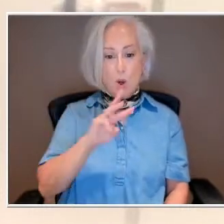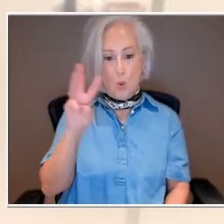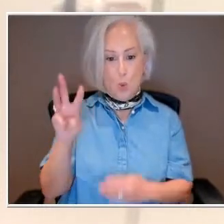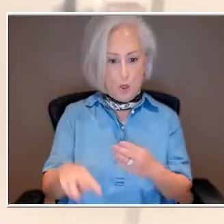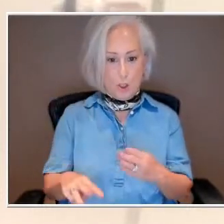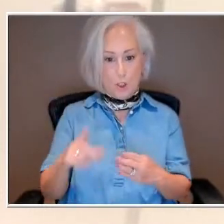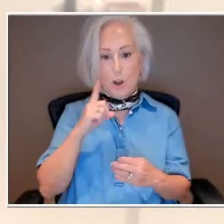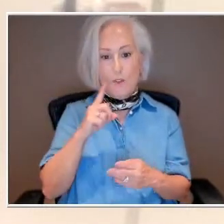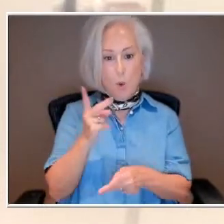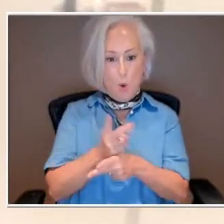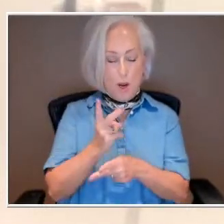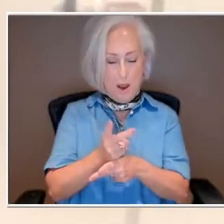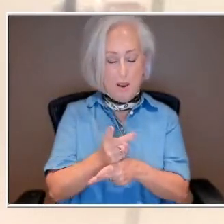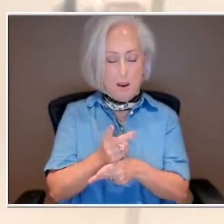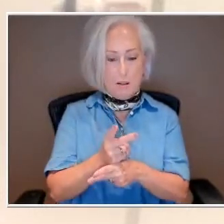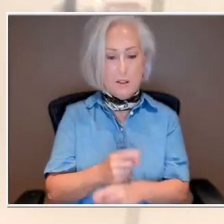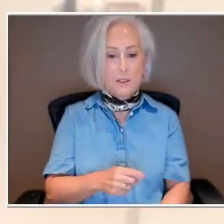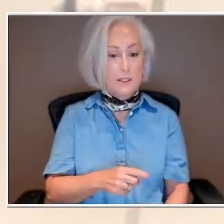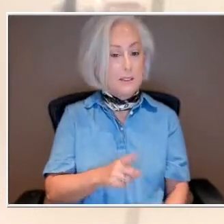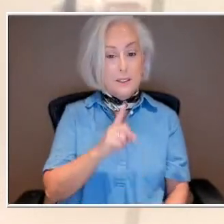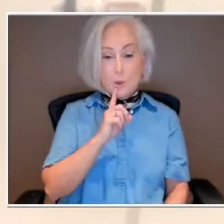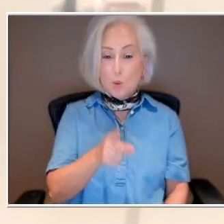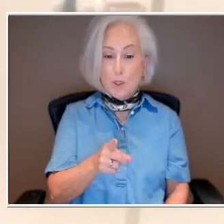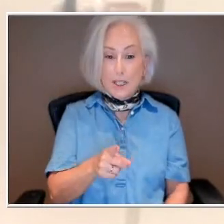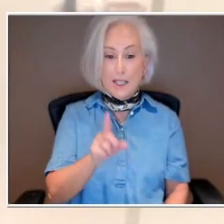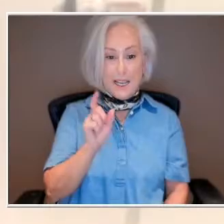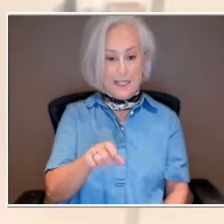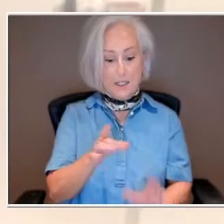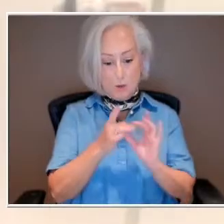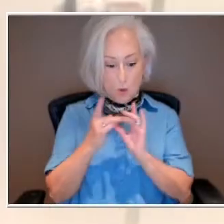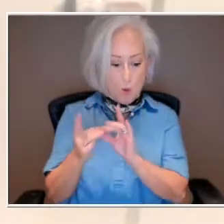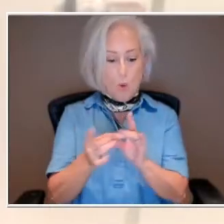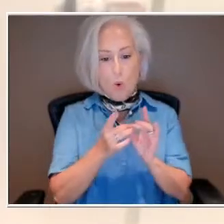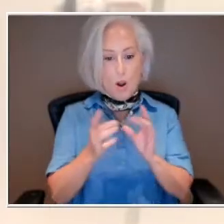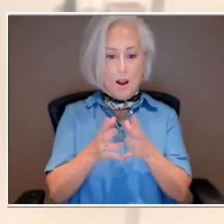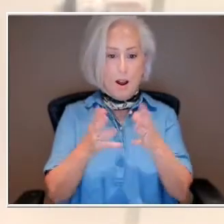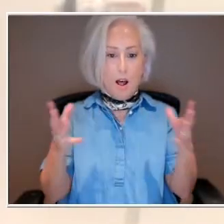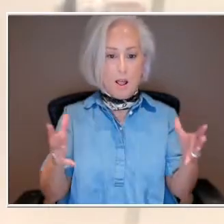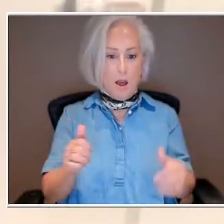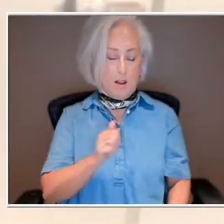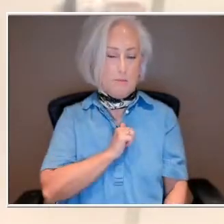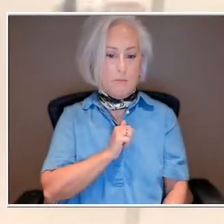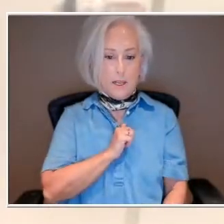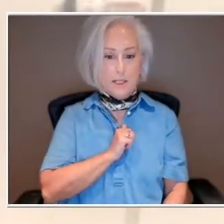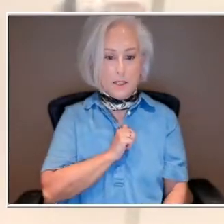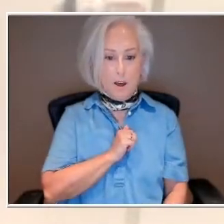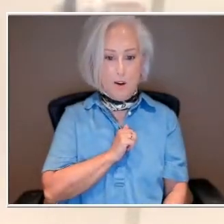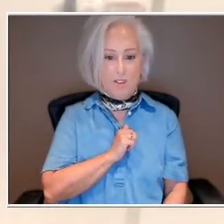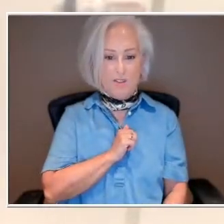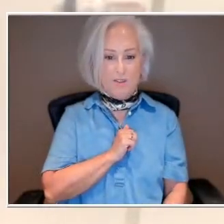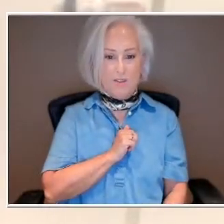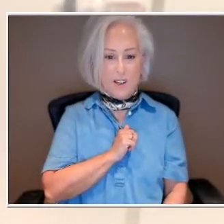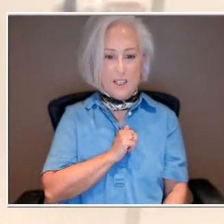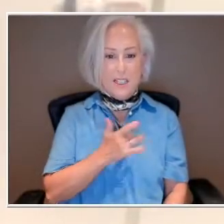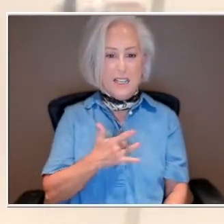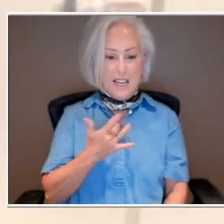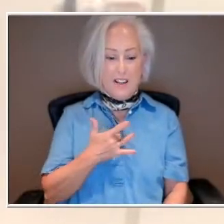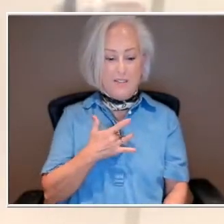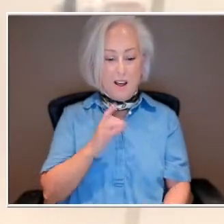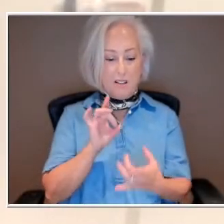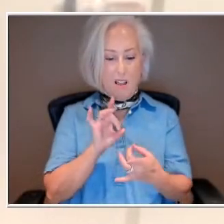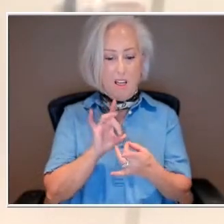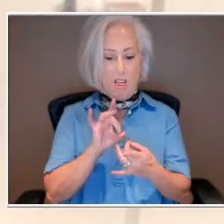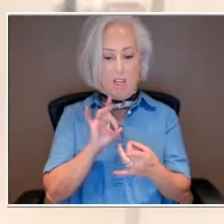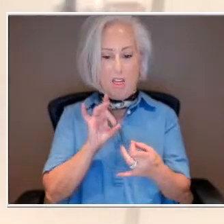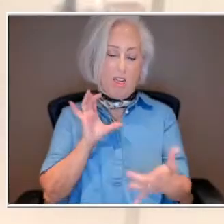care. And really, I was just having to coordinate a lot of it by myself. It felt more disconnected.